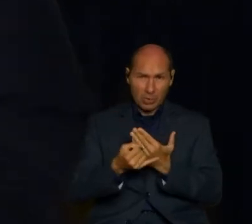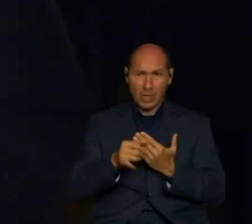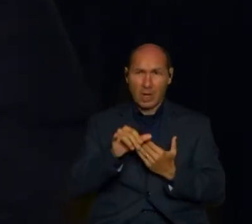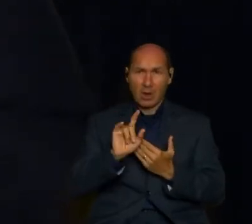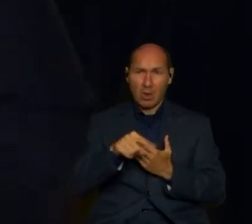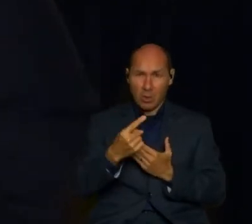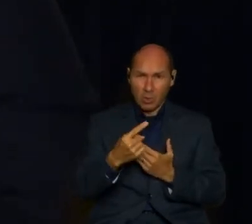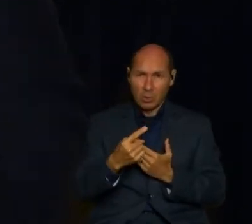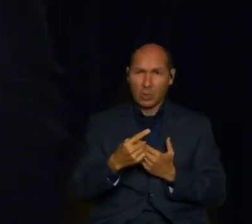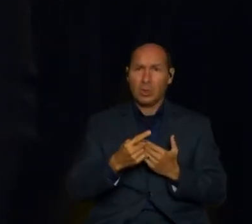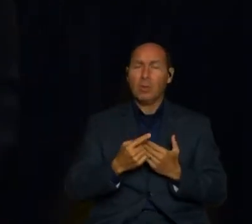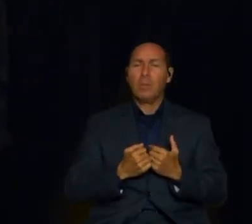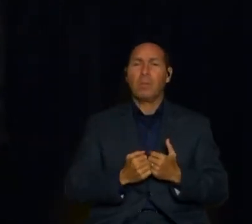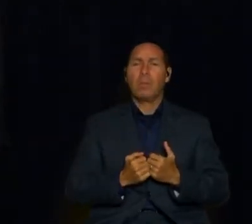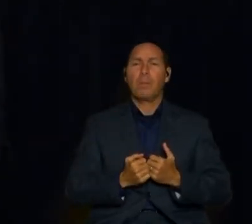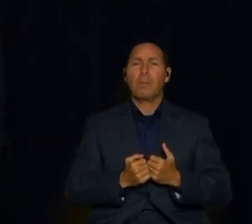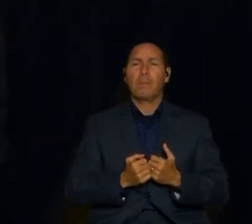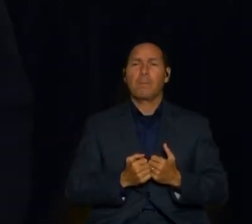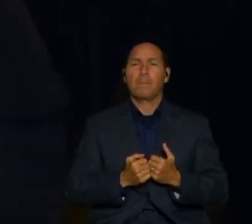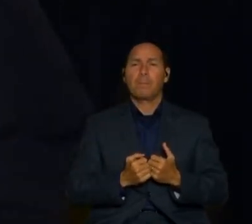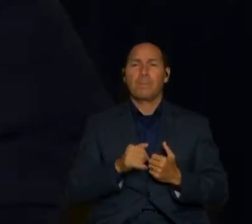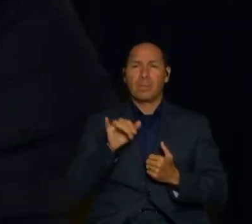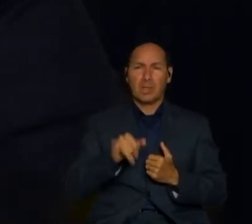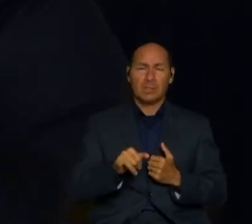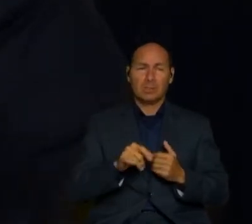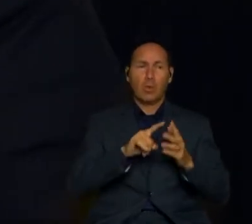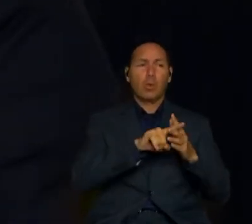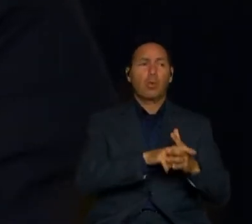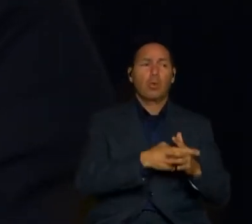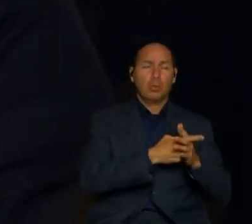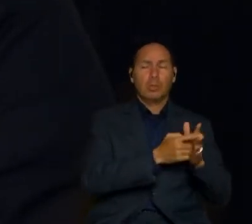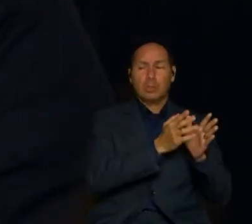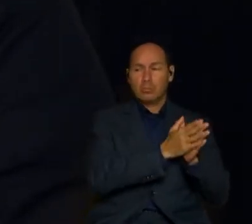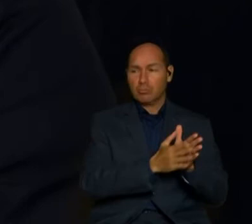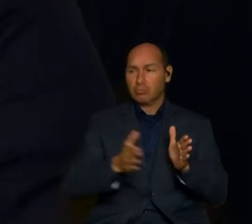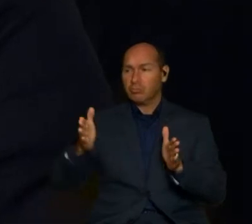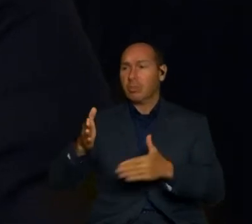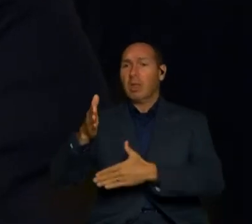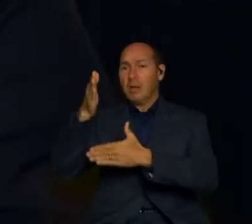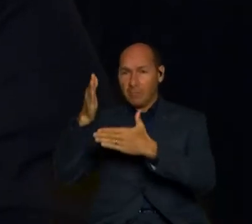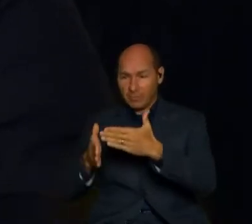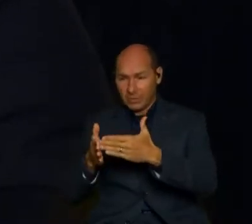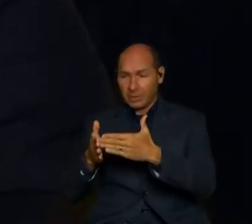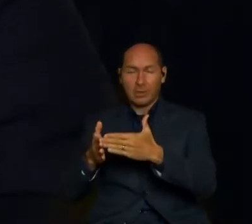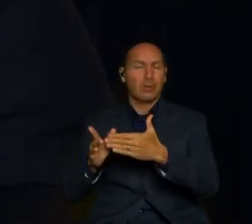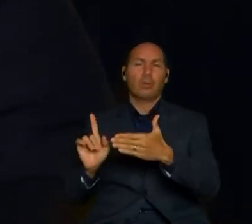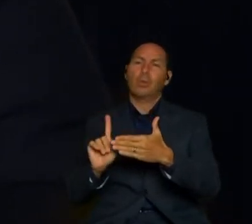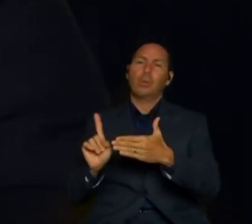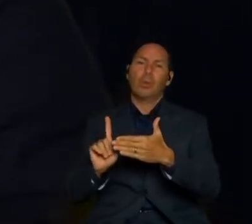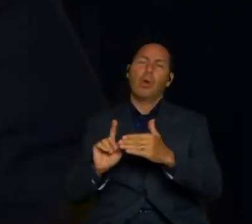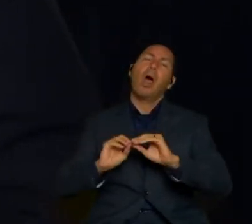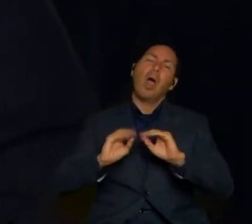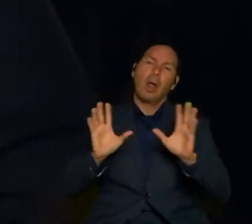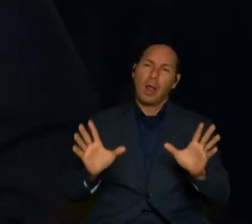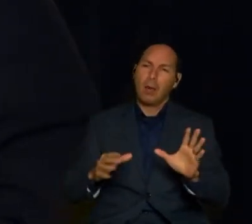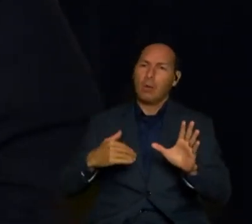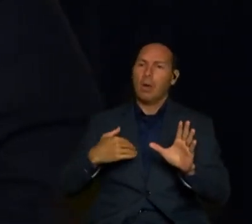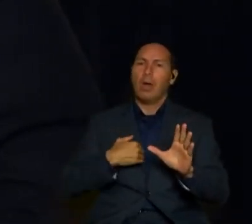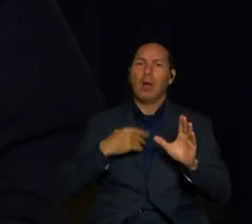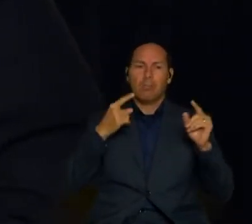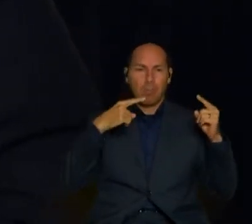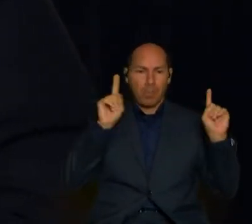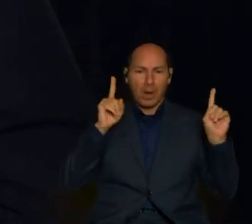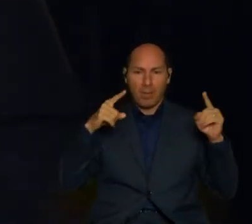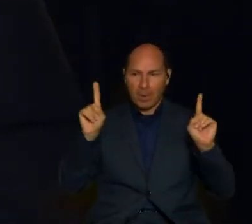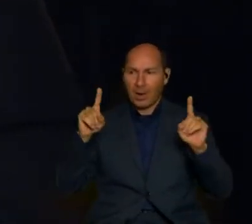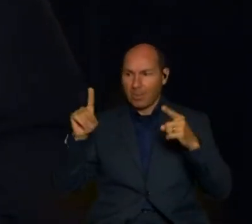is not a project with a beginning and an end. There are certainly some milestones that we have to hit through the process, but true success for the